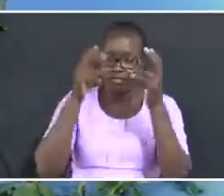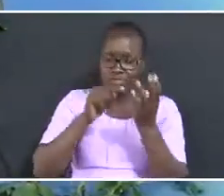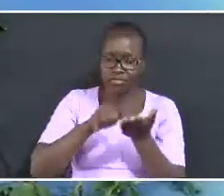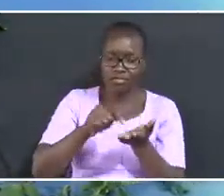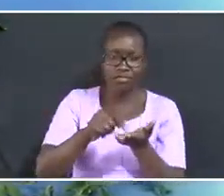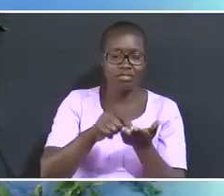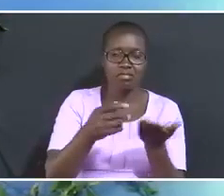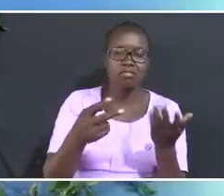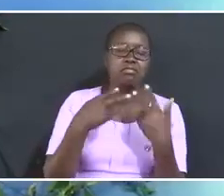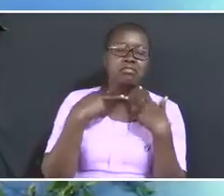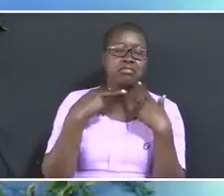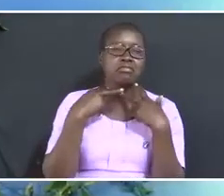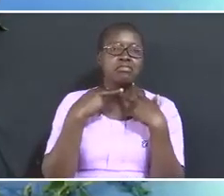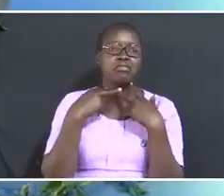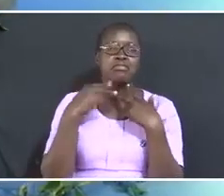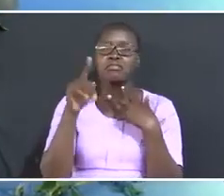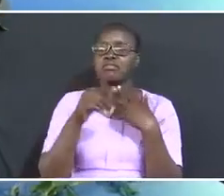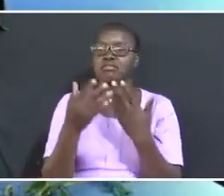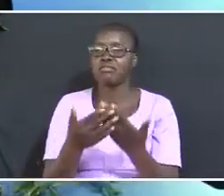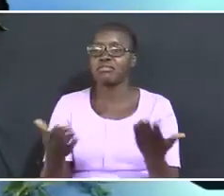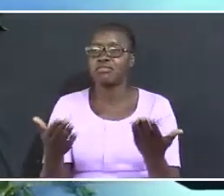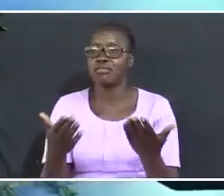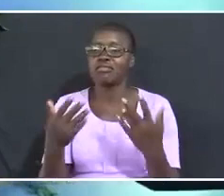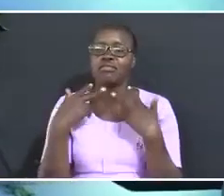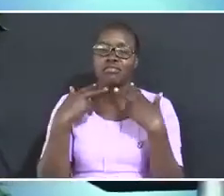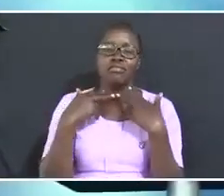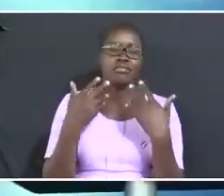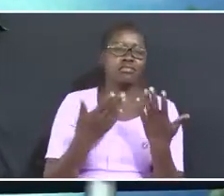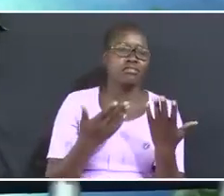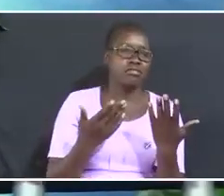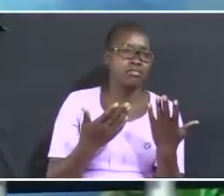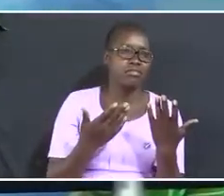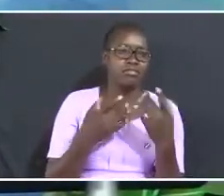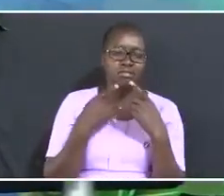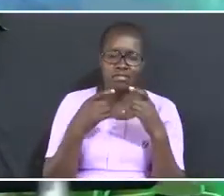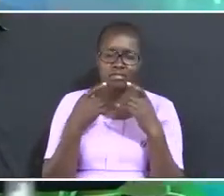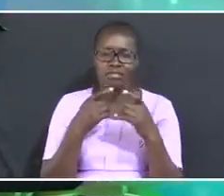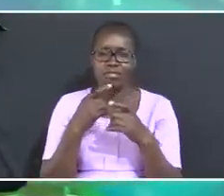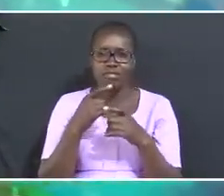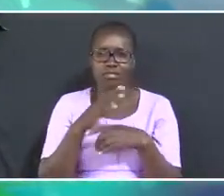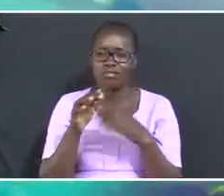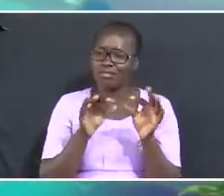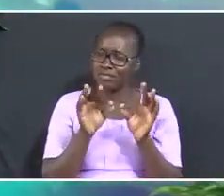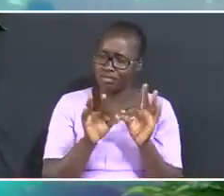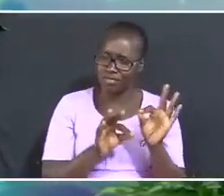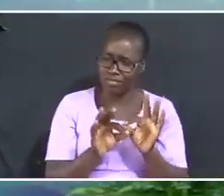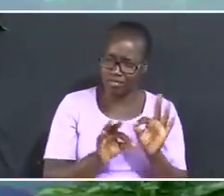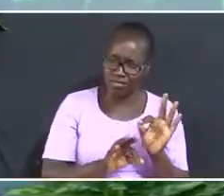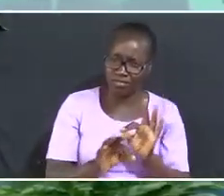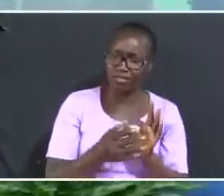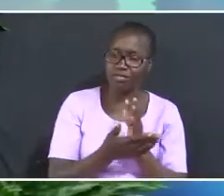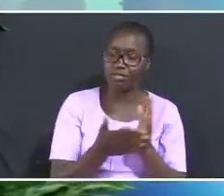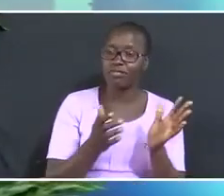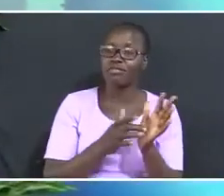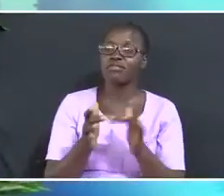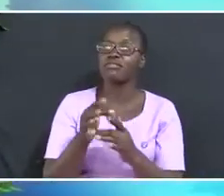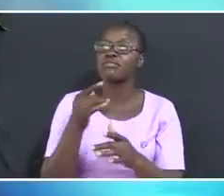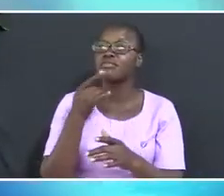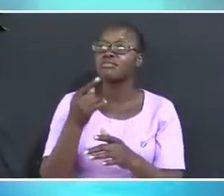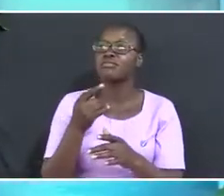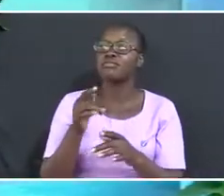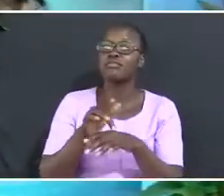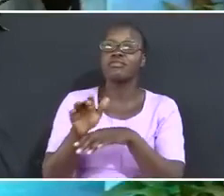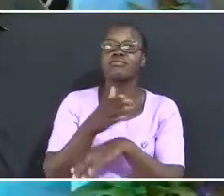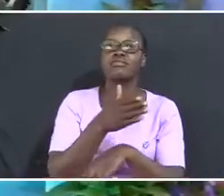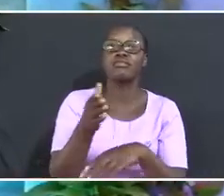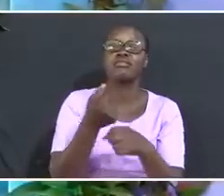here, captivities, wrong things, slavery to sin of every description. Now Jesus says, I'm setting